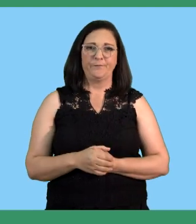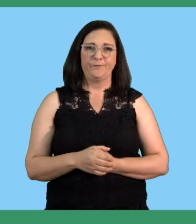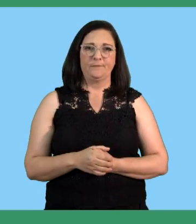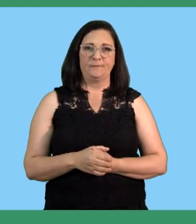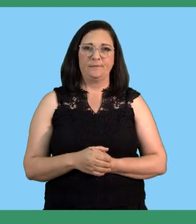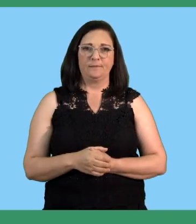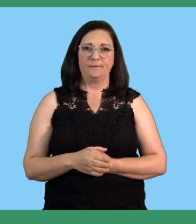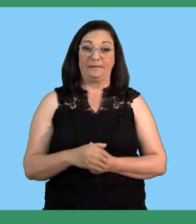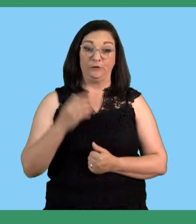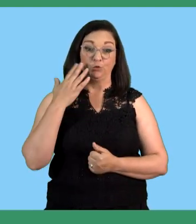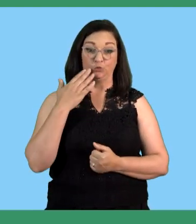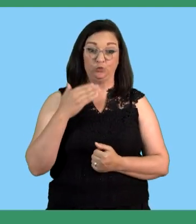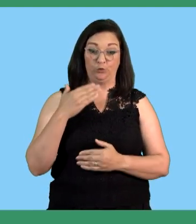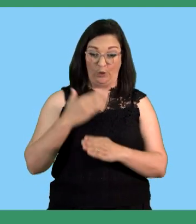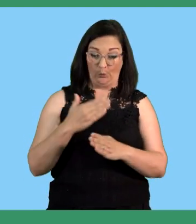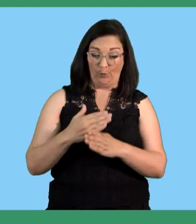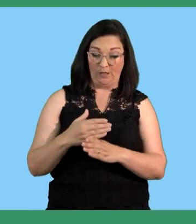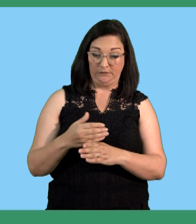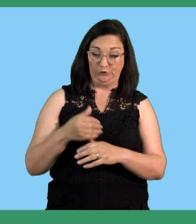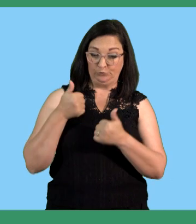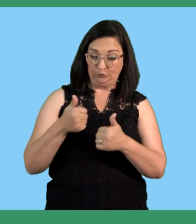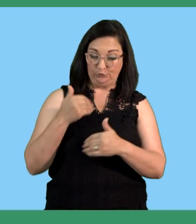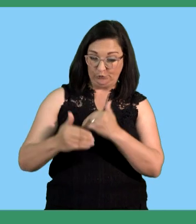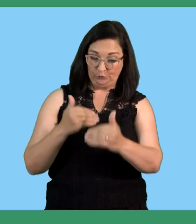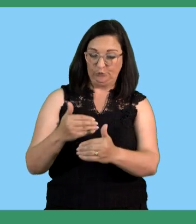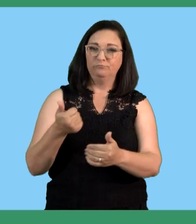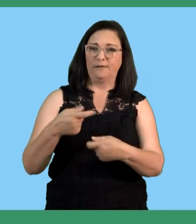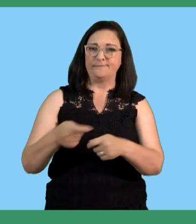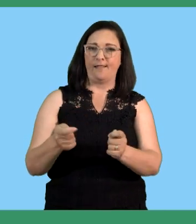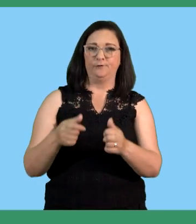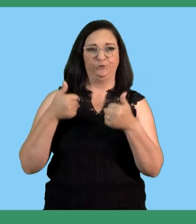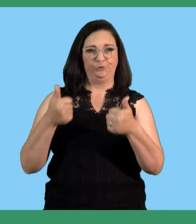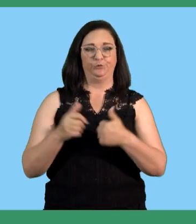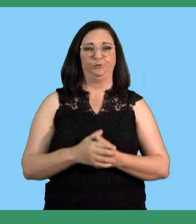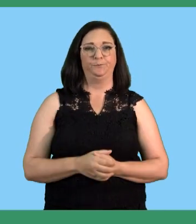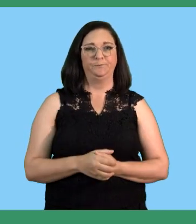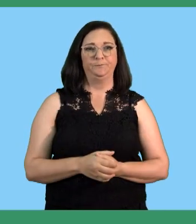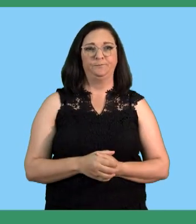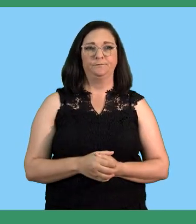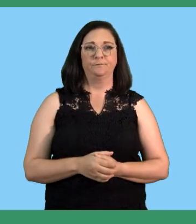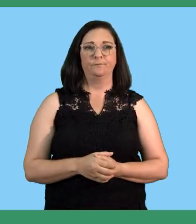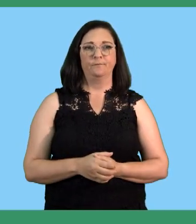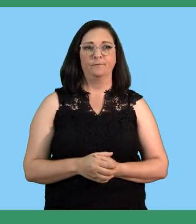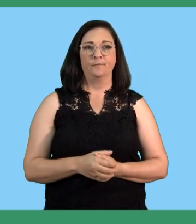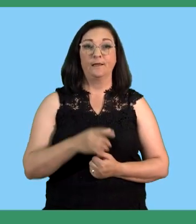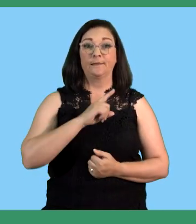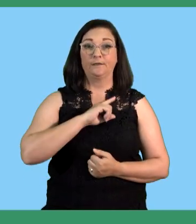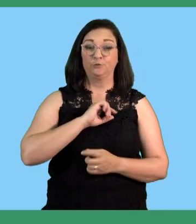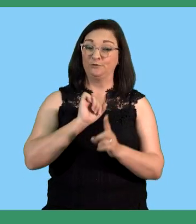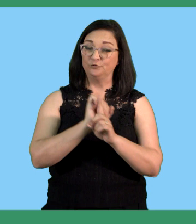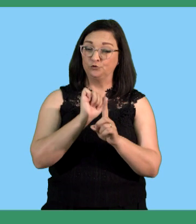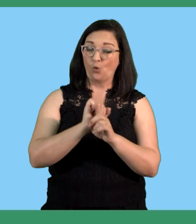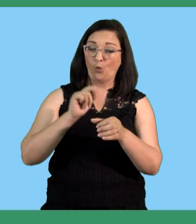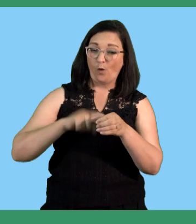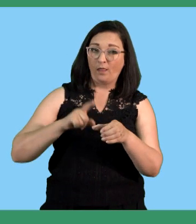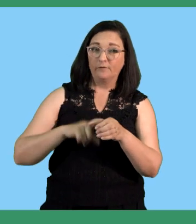is high, and then so is the sales. Right, so the qualifications,